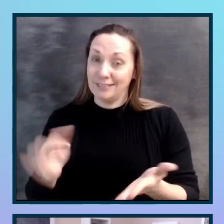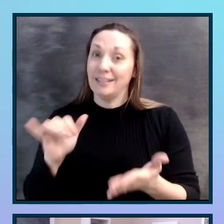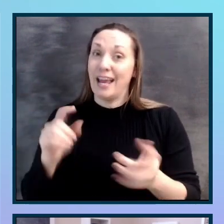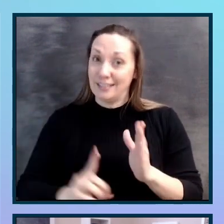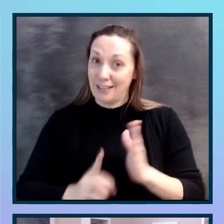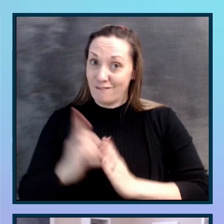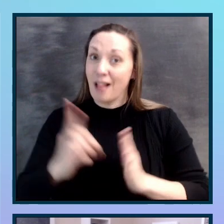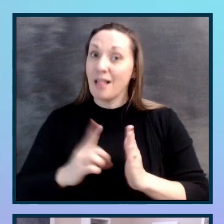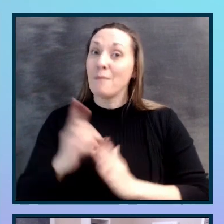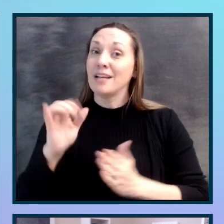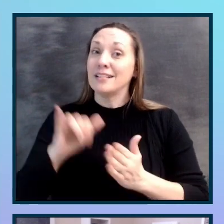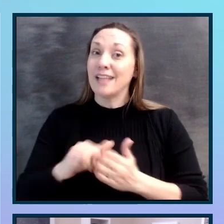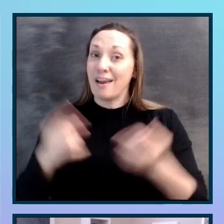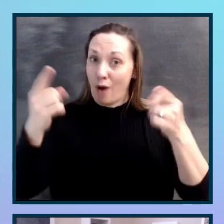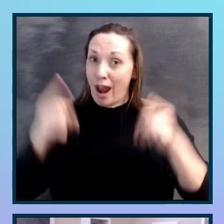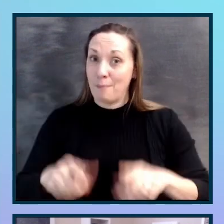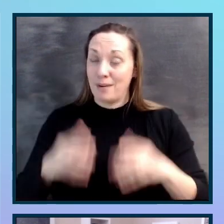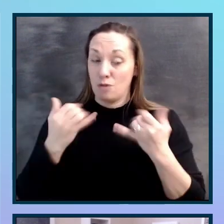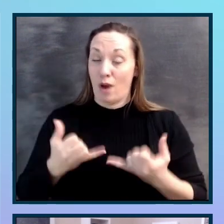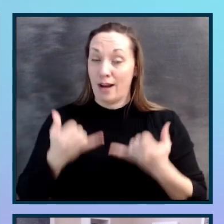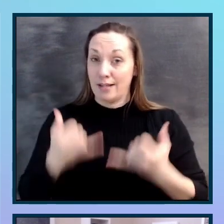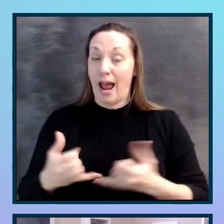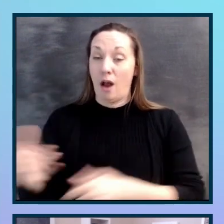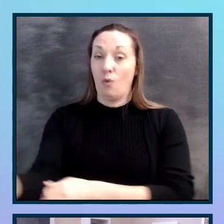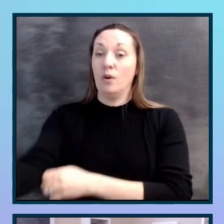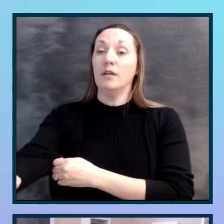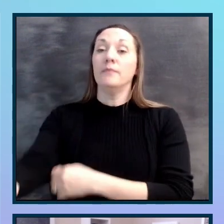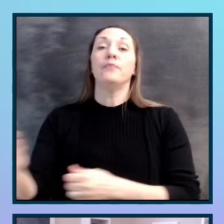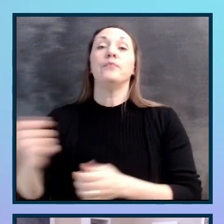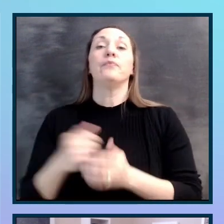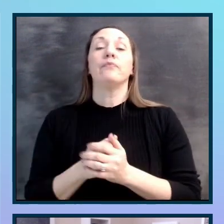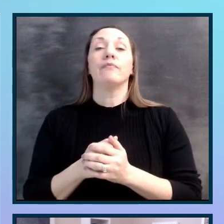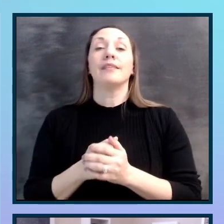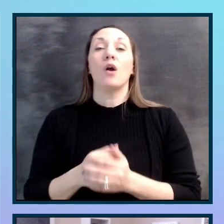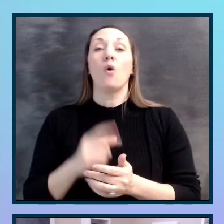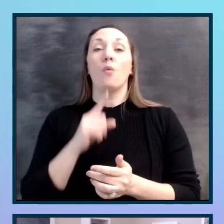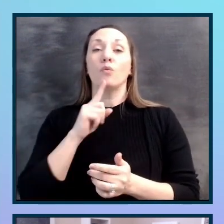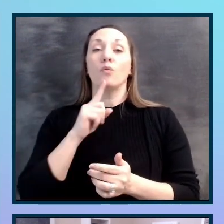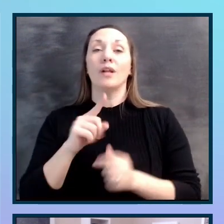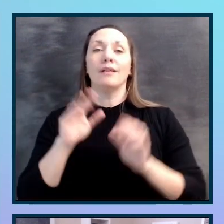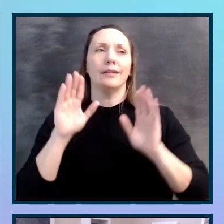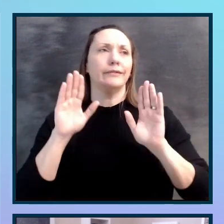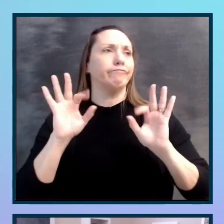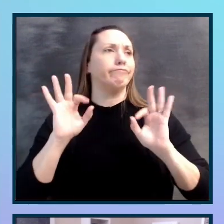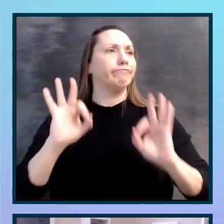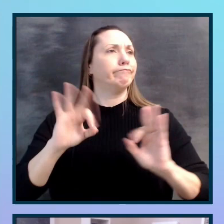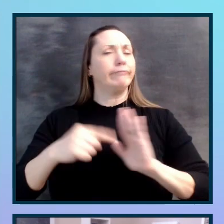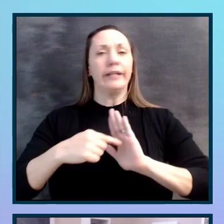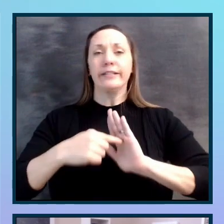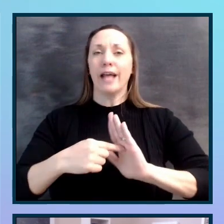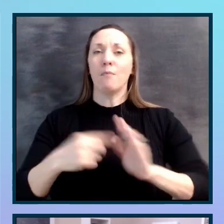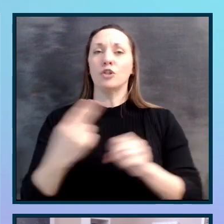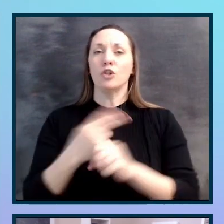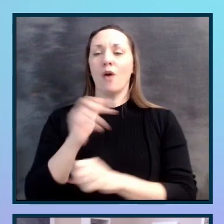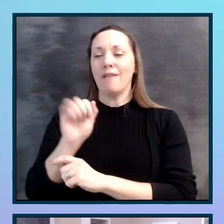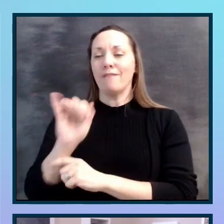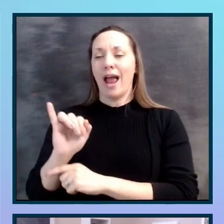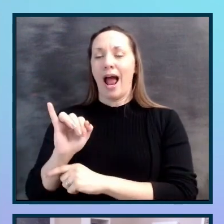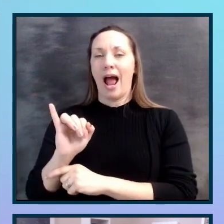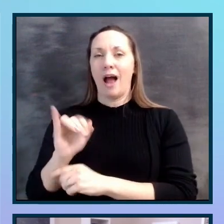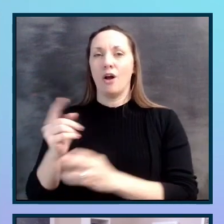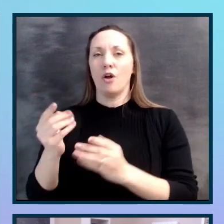developments that are taking place right now. One really excellent example is the use of AI for the screening